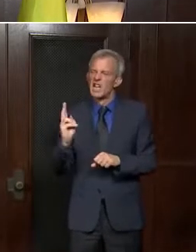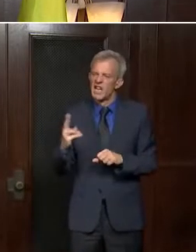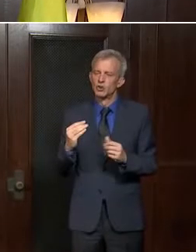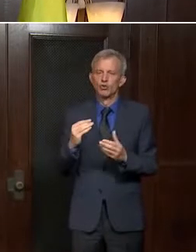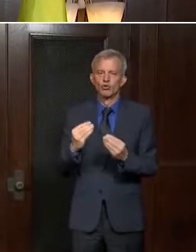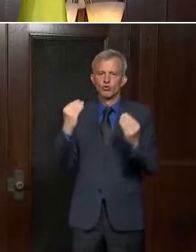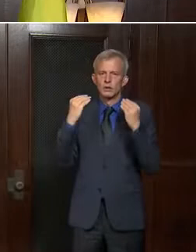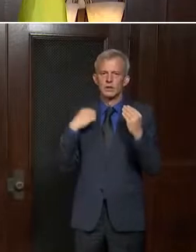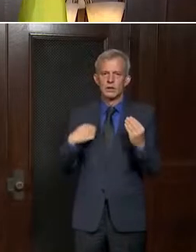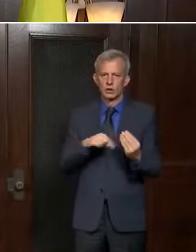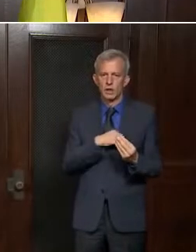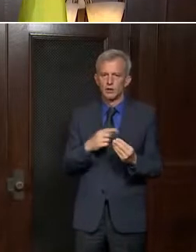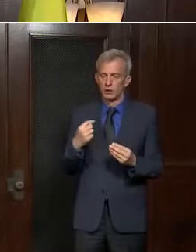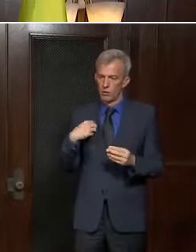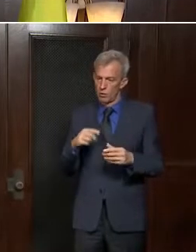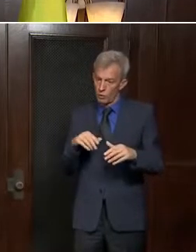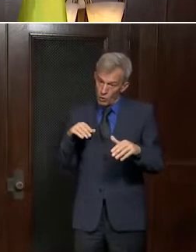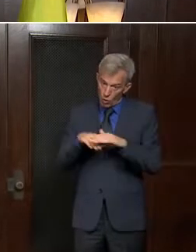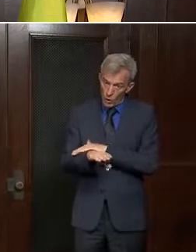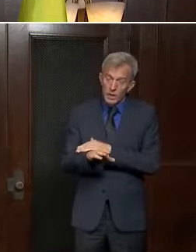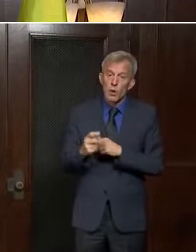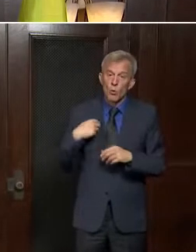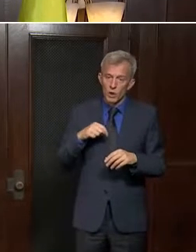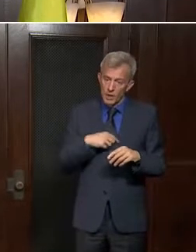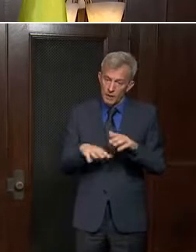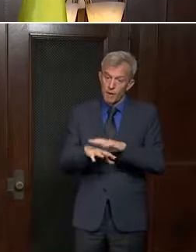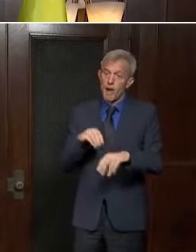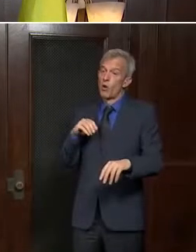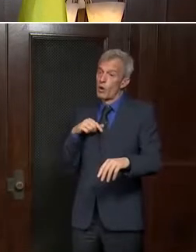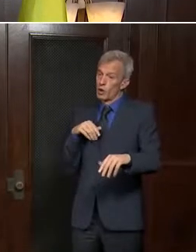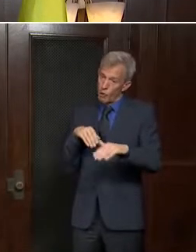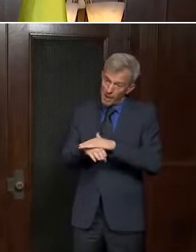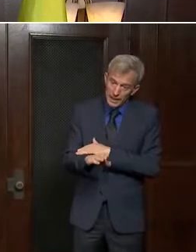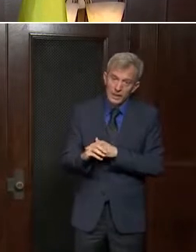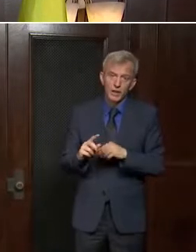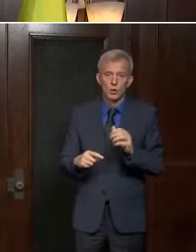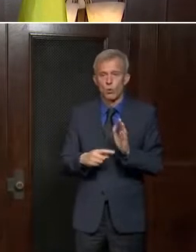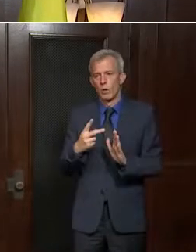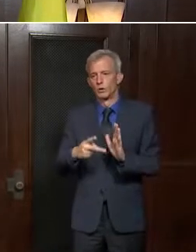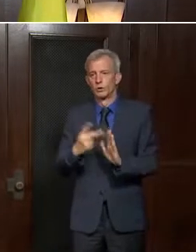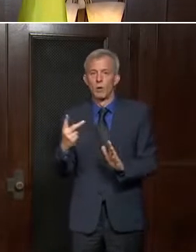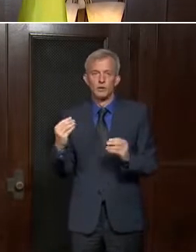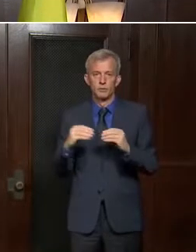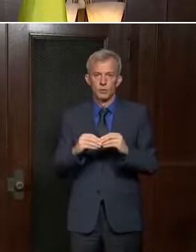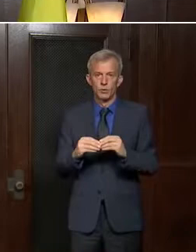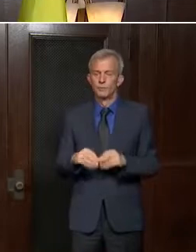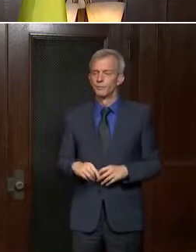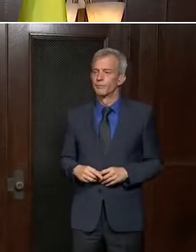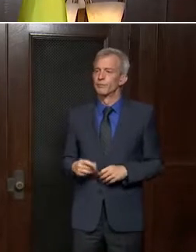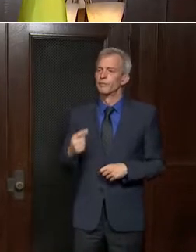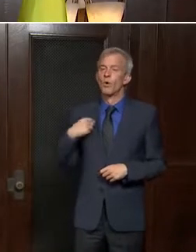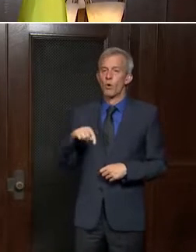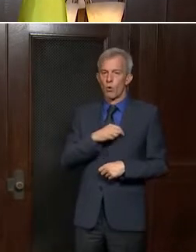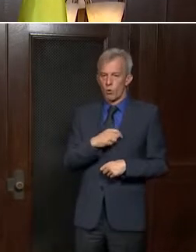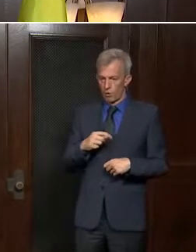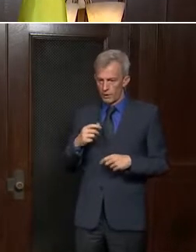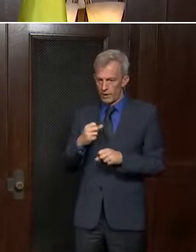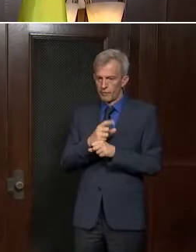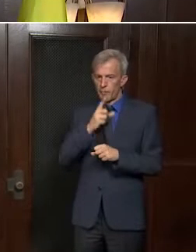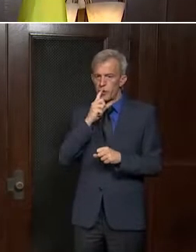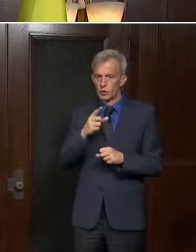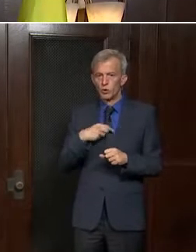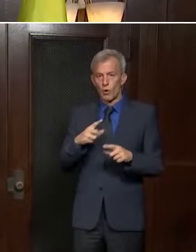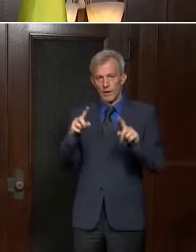back in once or 2 times more. We know that places with robust testing and tracking and tracing facilities have